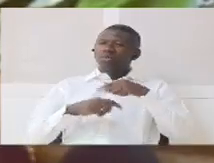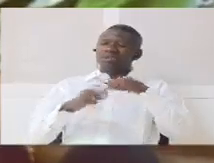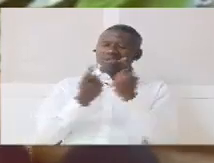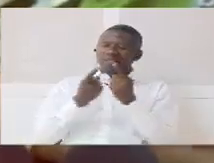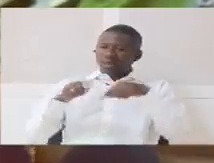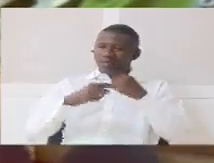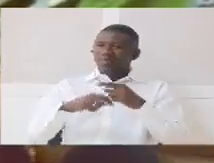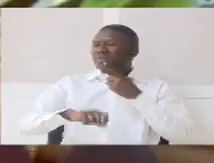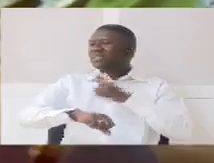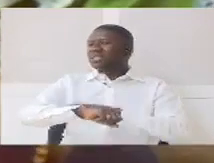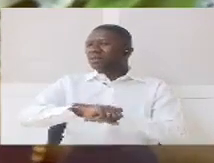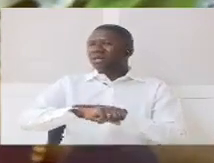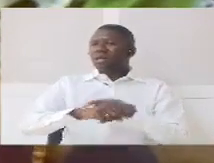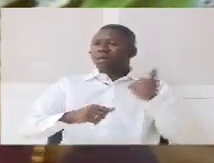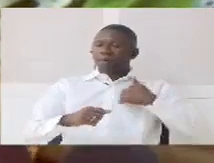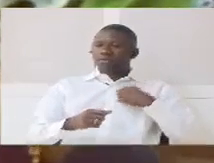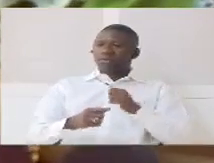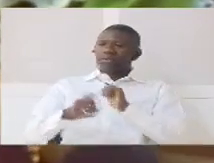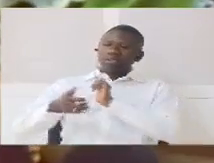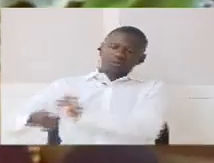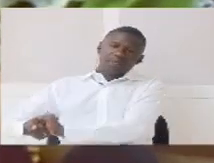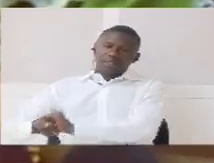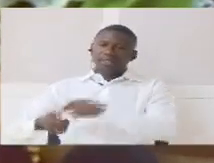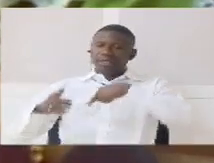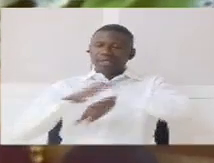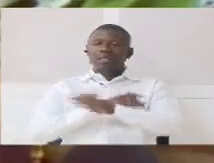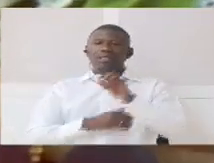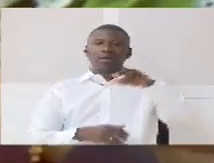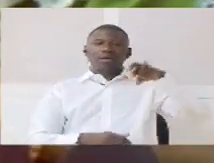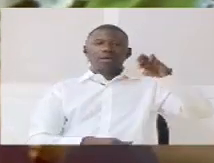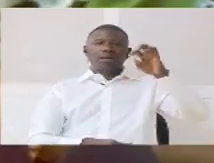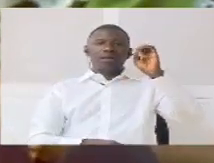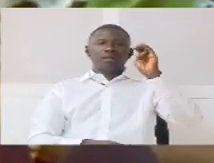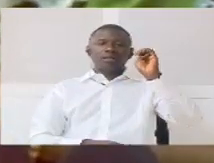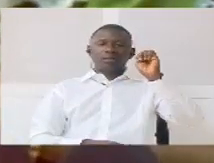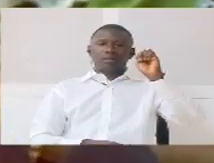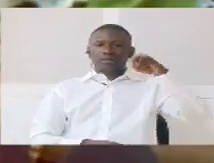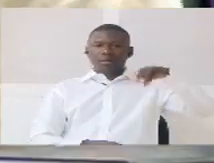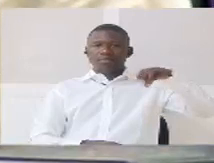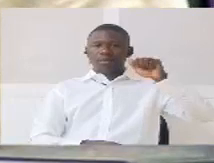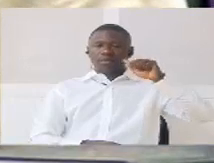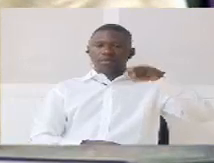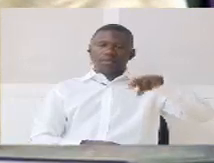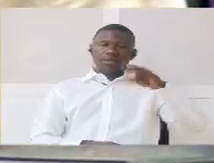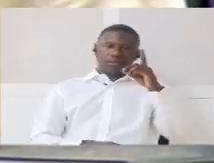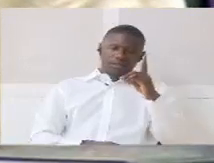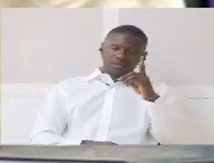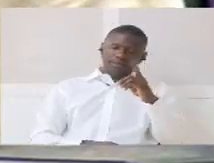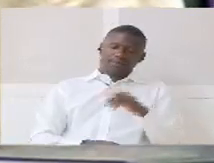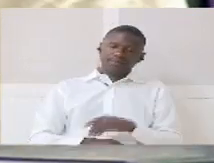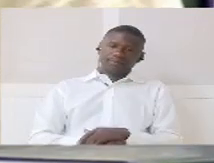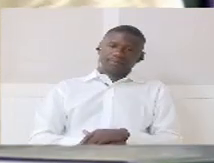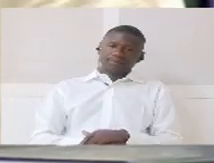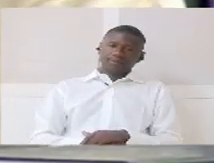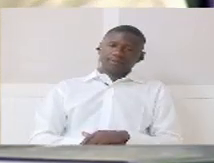that an inmate could spend in remand. Oto amunda amunda wati mansoto mumo muta